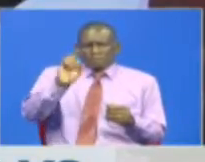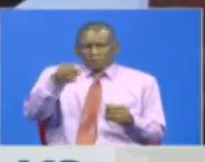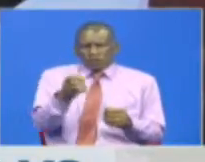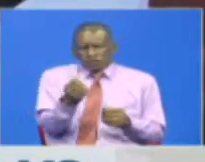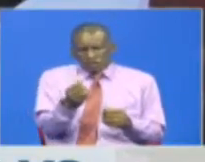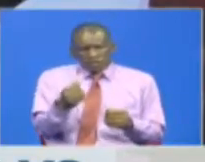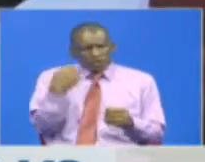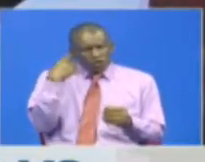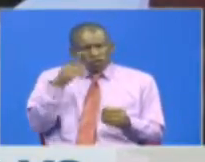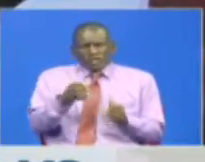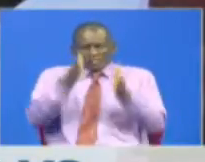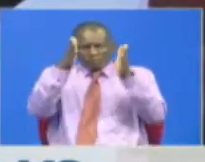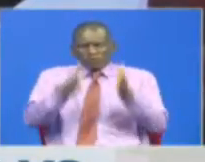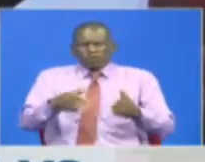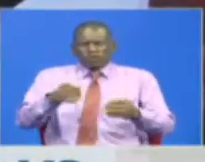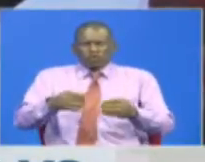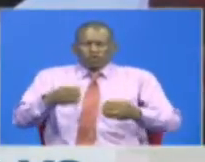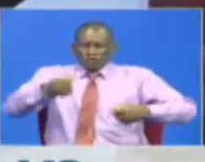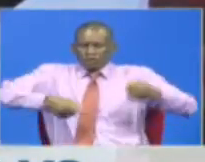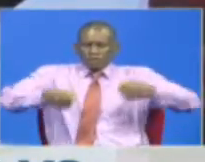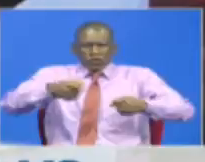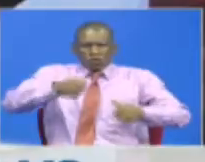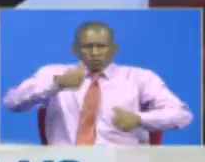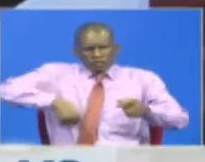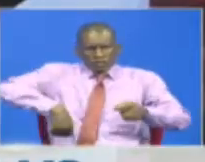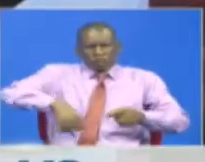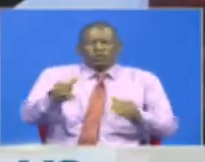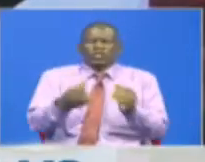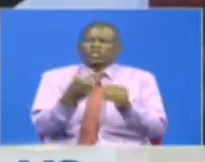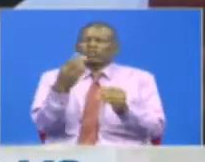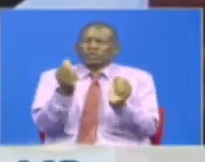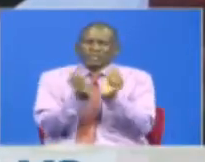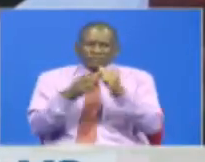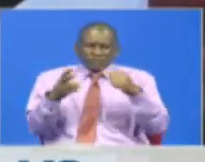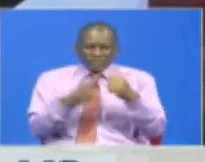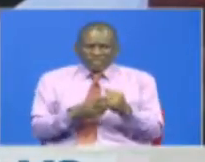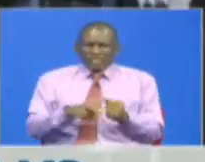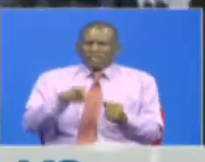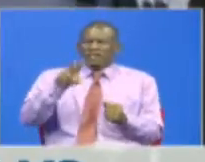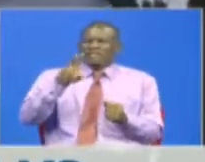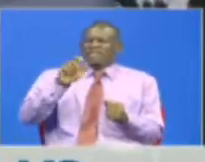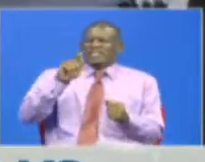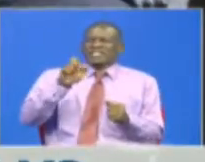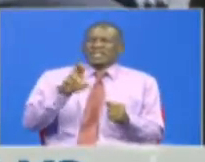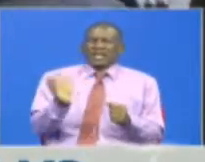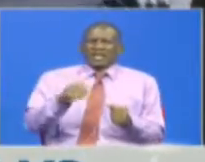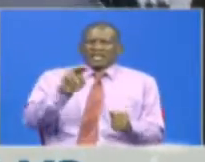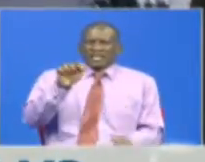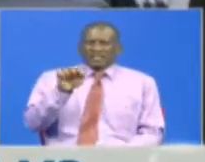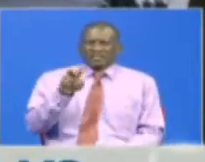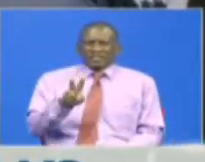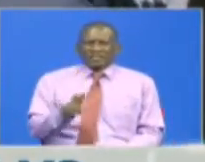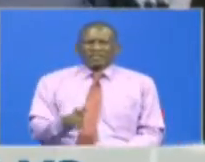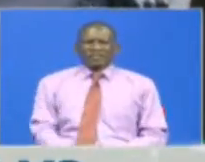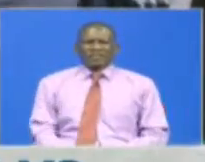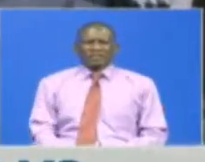Toyota Land Cruiser vehicle that he purchased in 2017. Victor Kiprop, NTV.